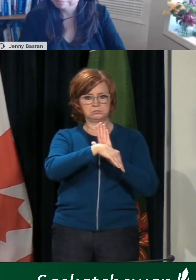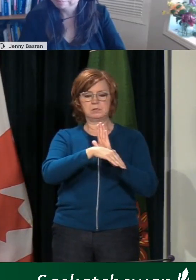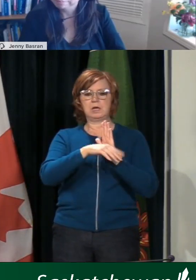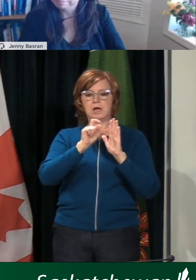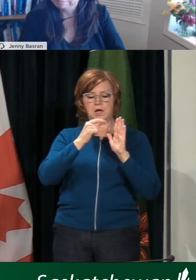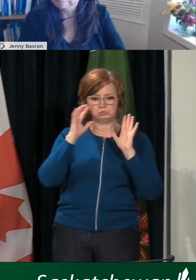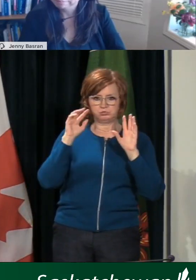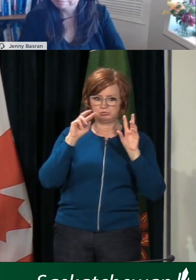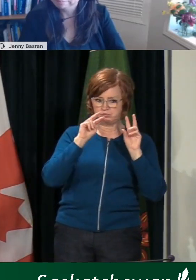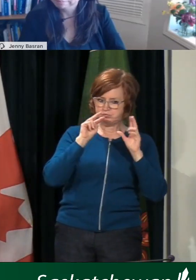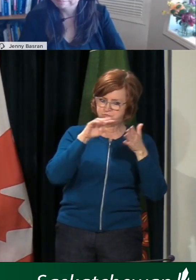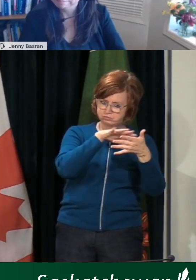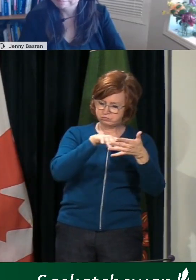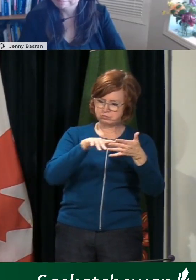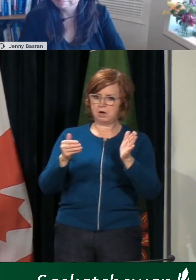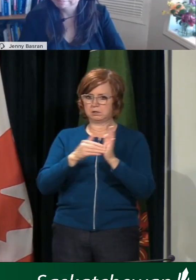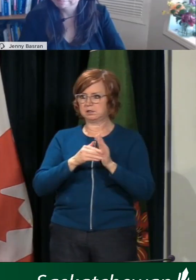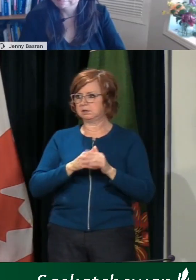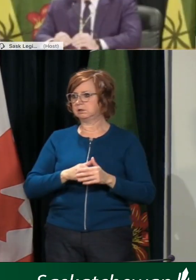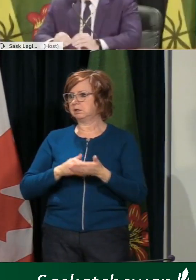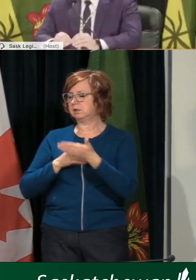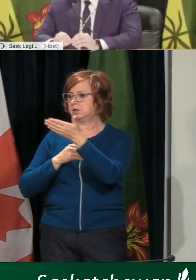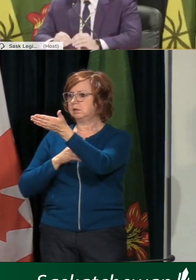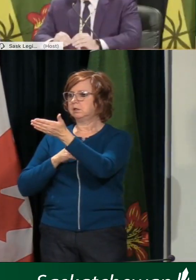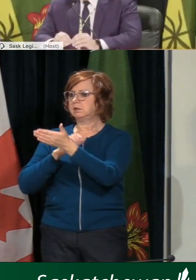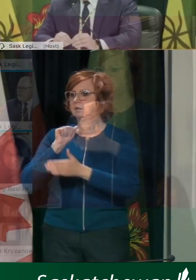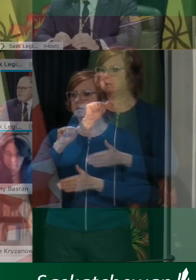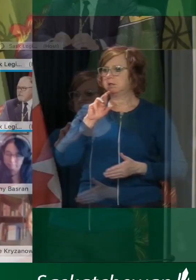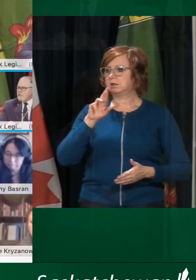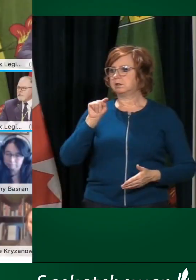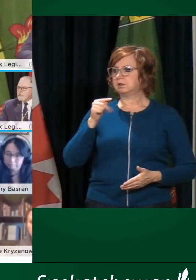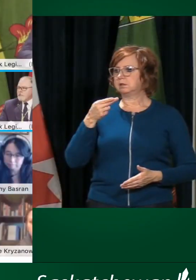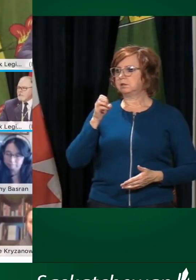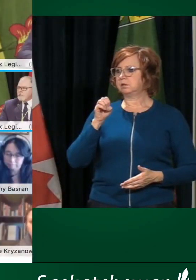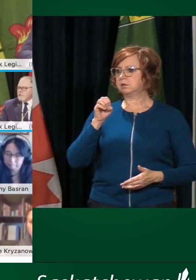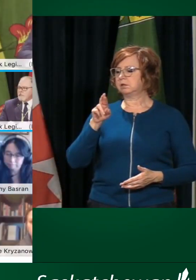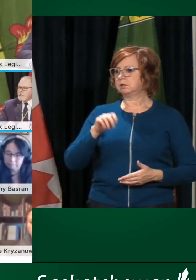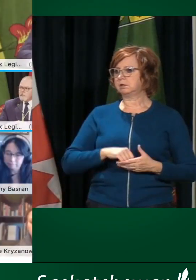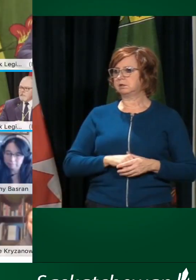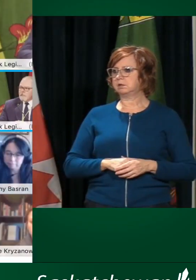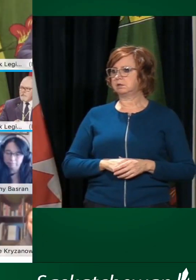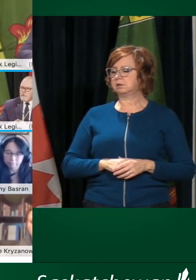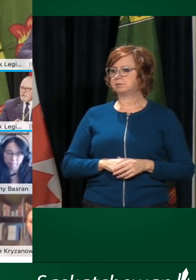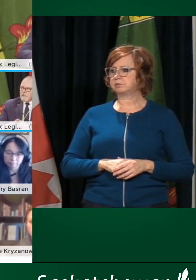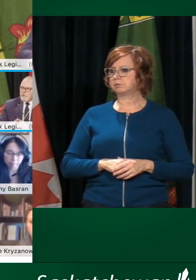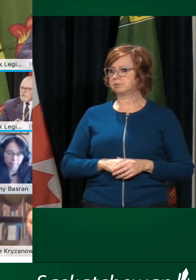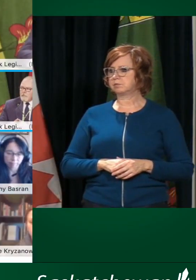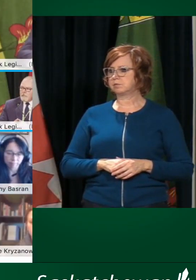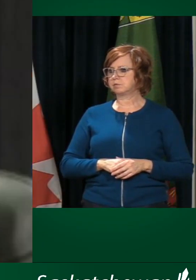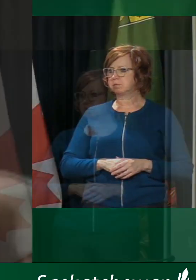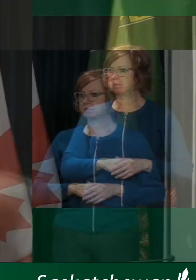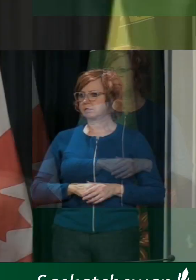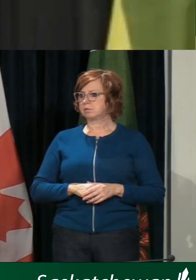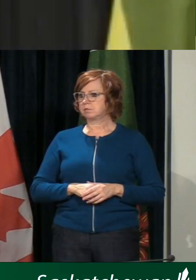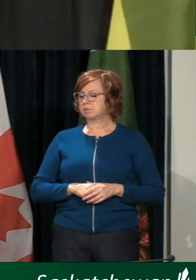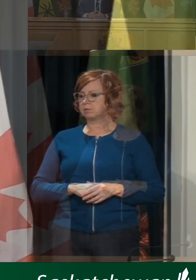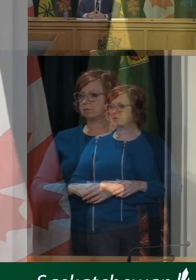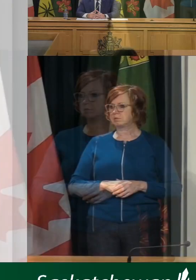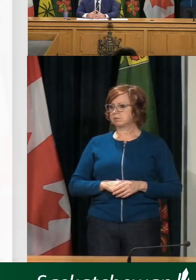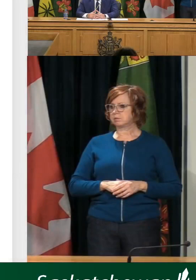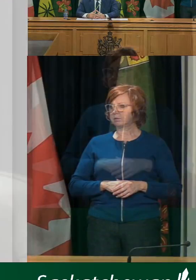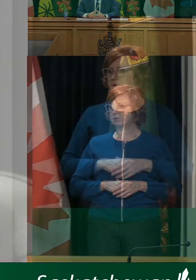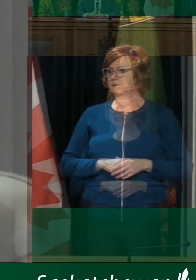Thank you. We'll take a question in the room. So I just wanted to ask if you can provide any timeline